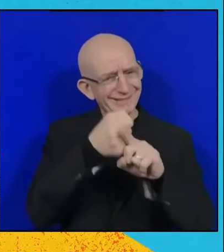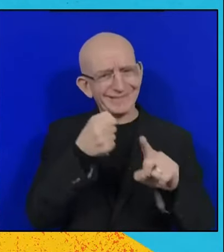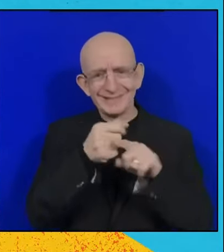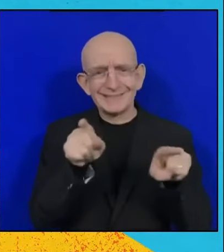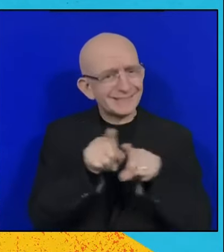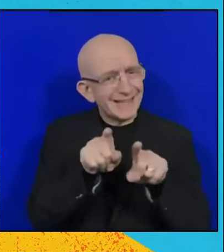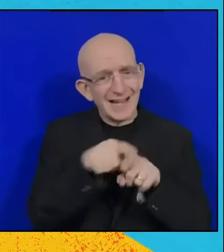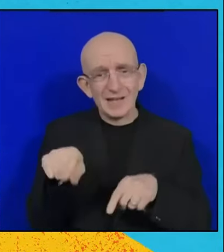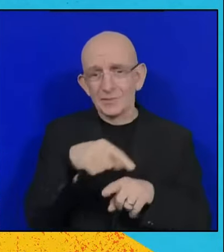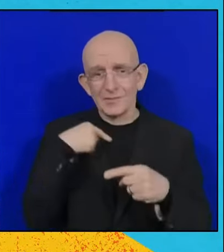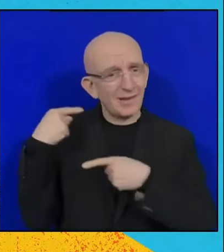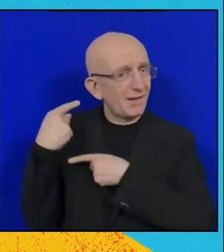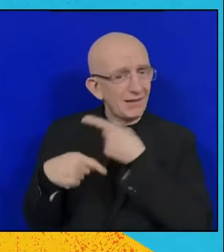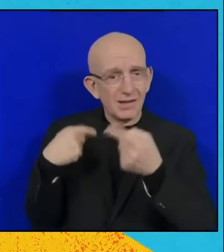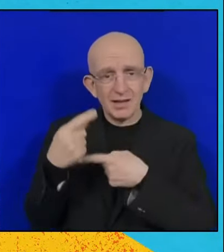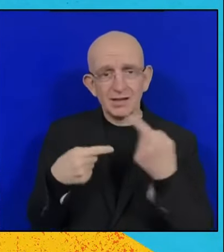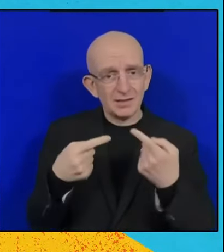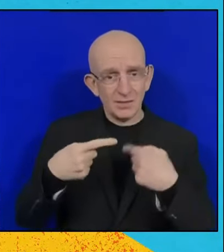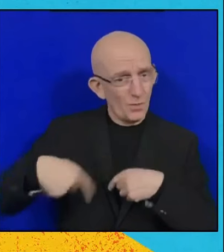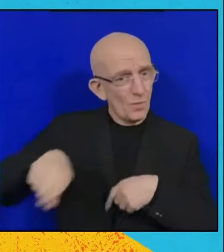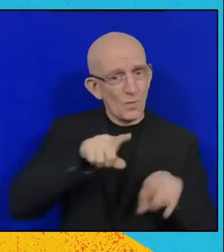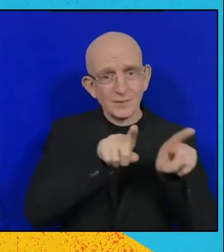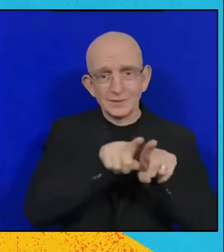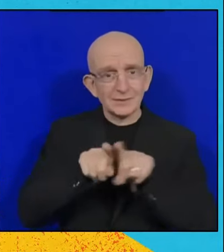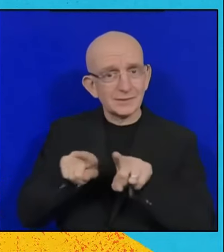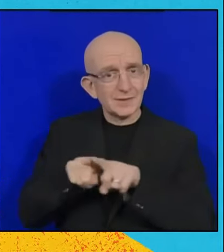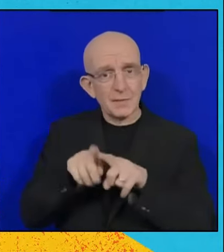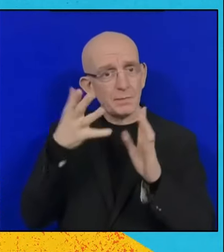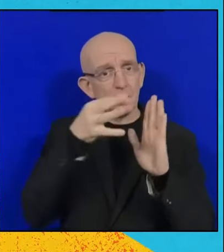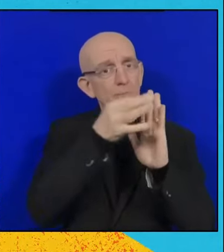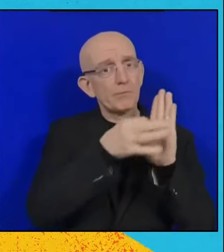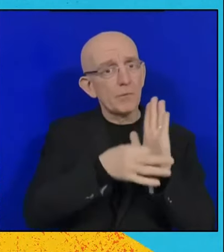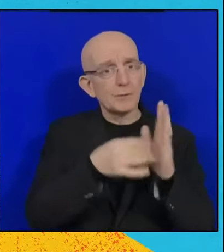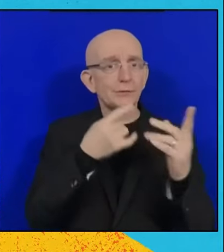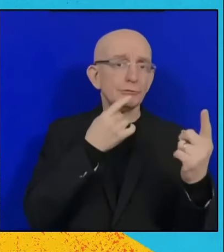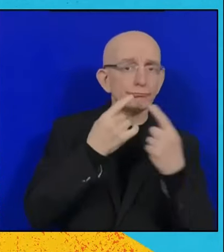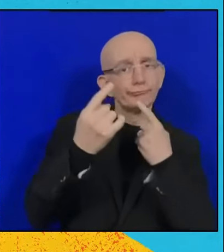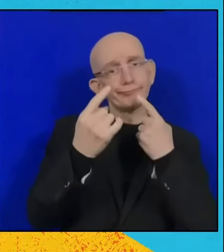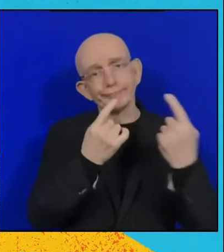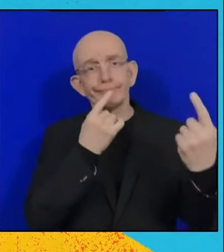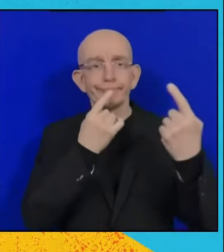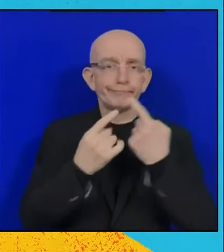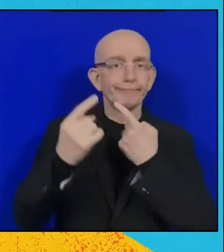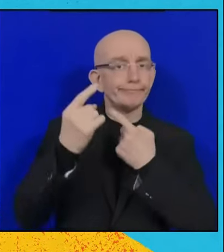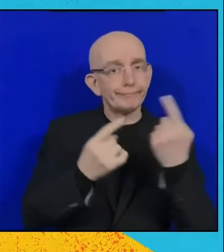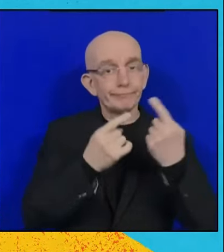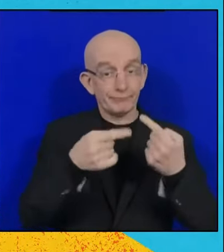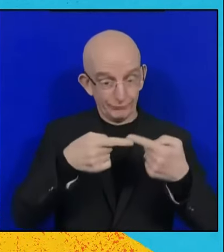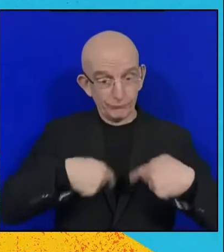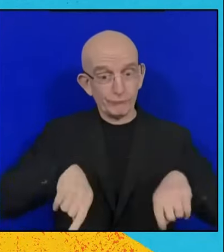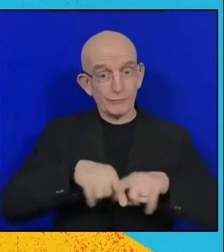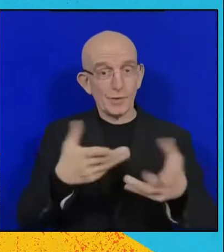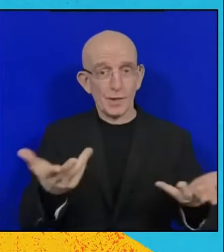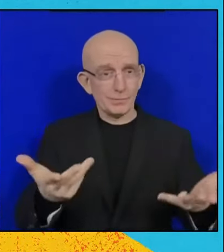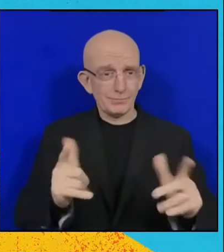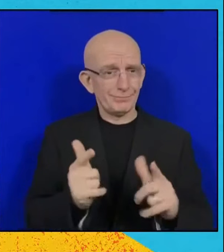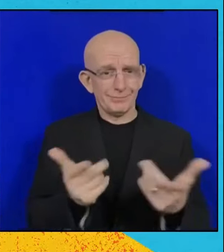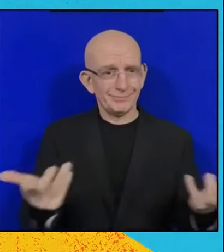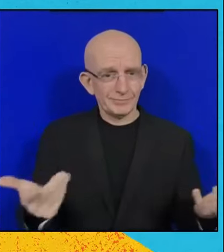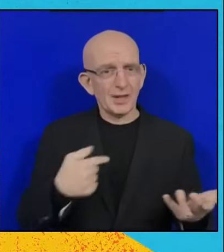I'm challenging you to create an enabling environment that allows young people to be equal partners in the quest to rebuild economies